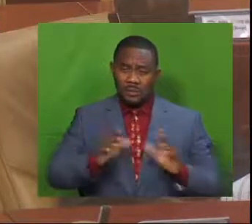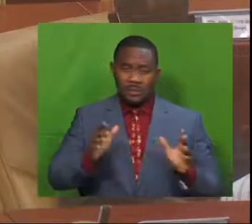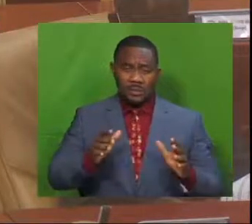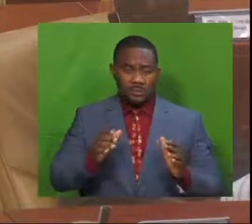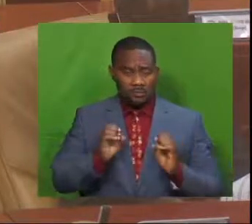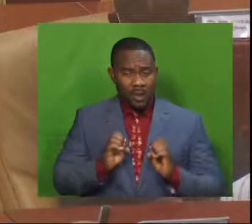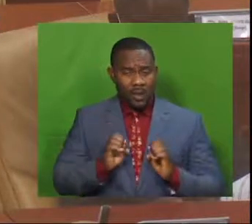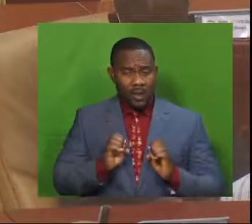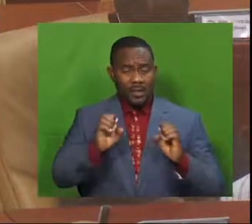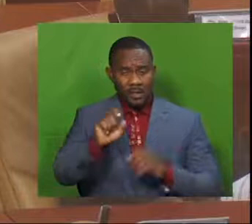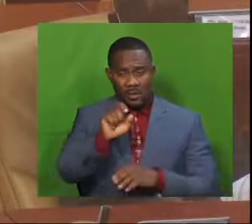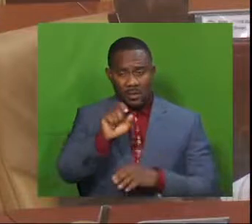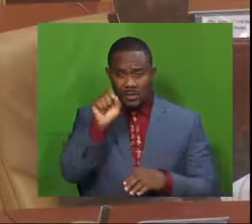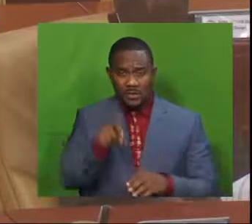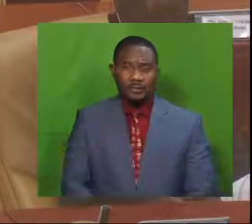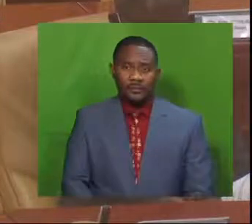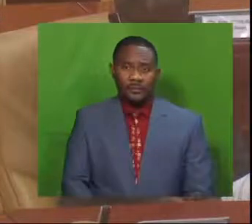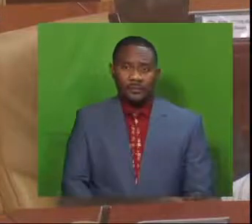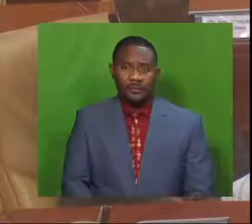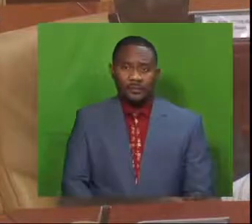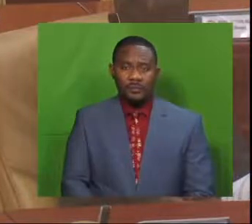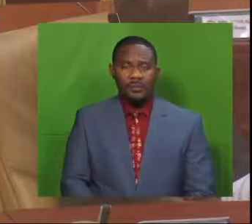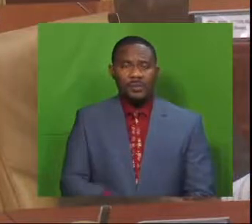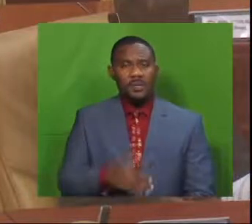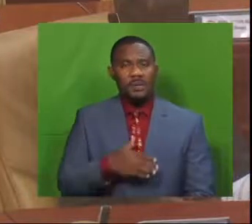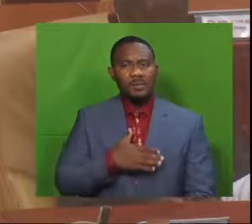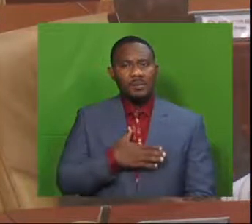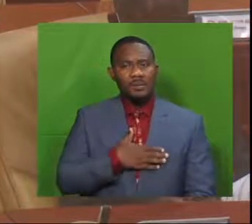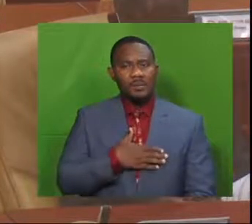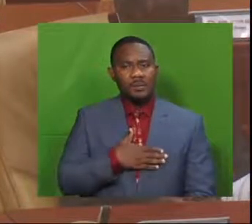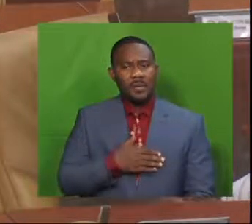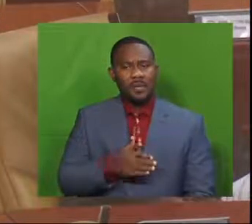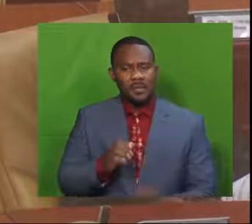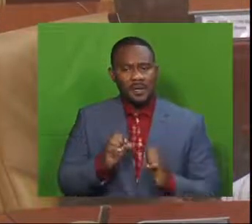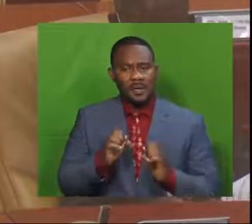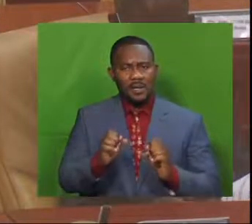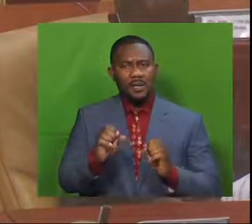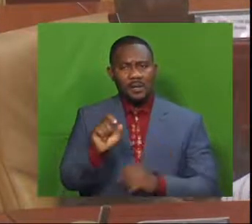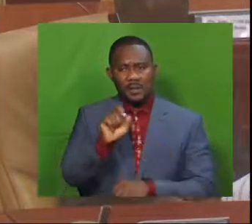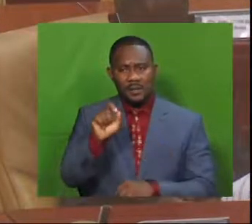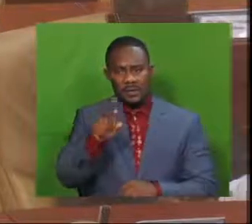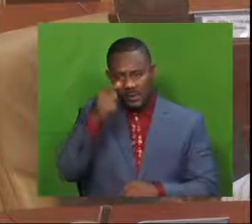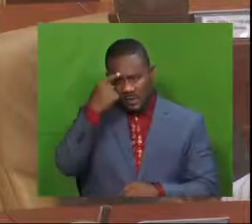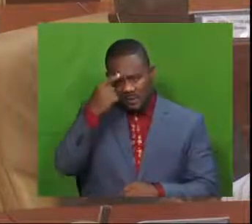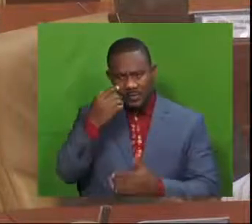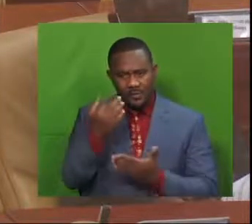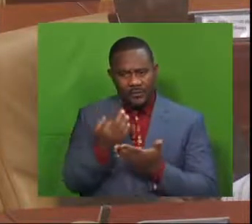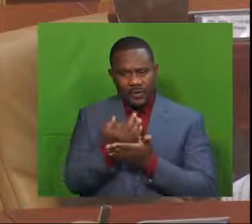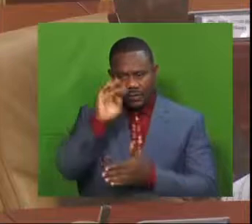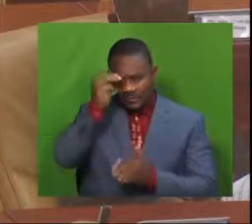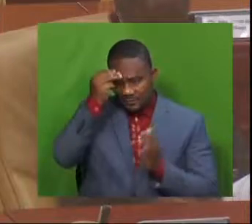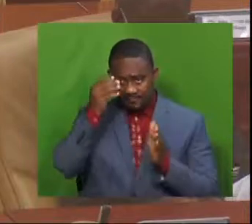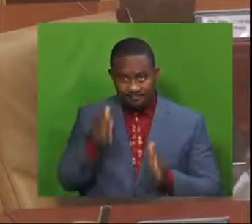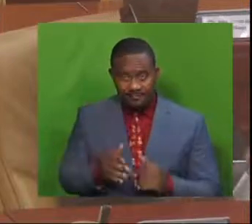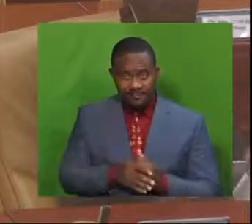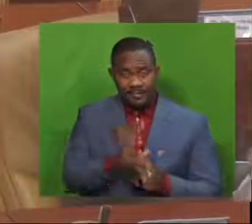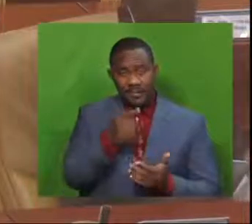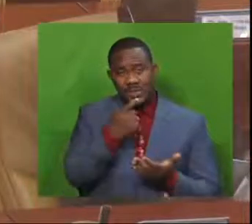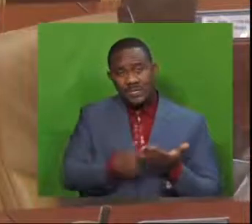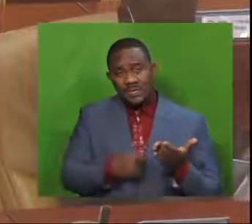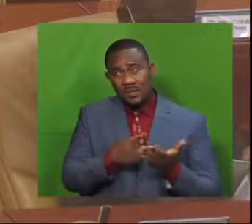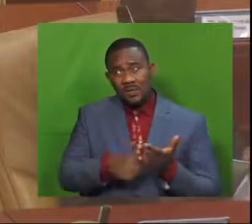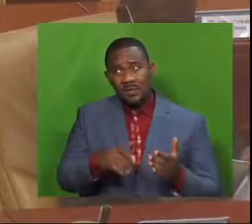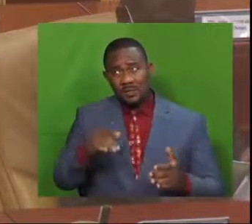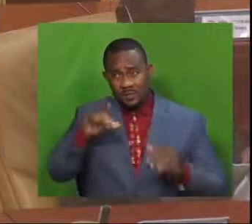urgent questions. To the Honourable Minister responsible for Finance on the cost of the